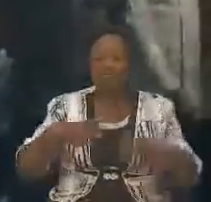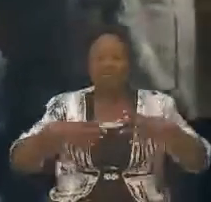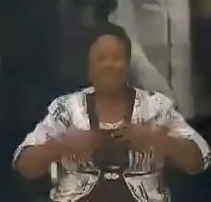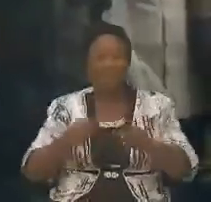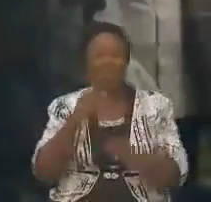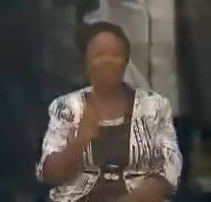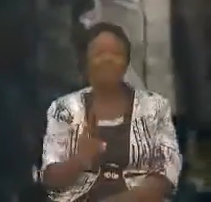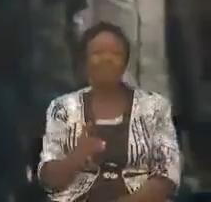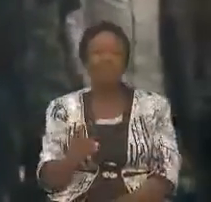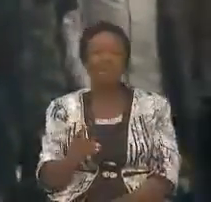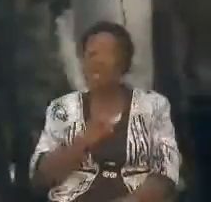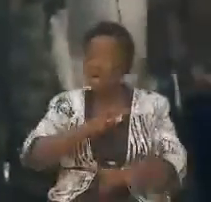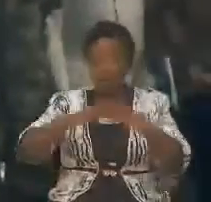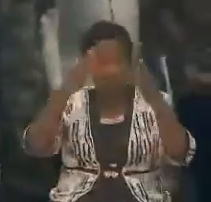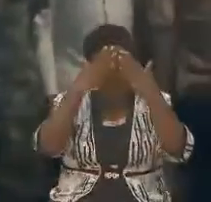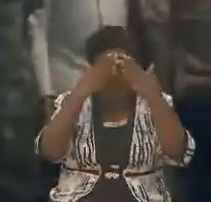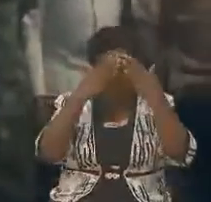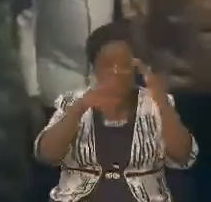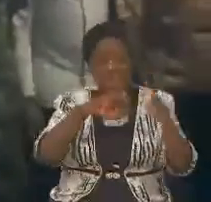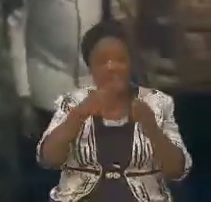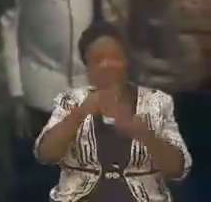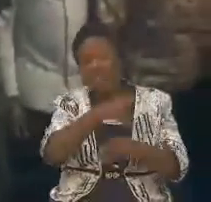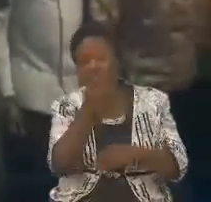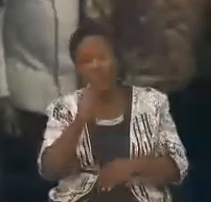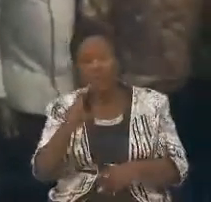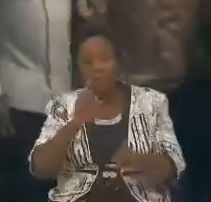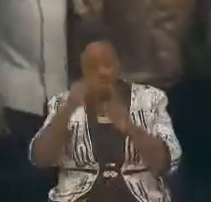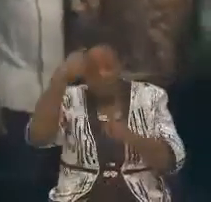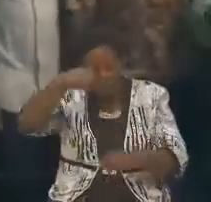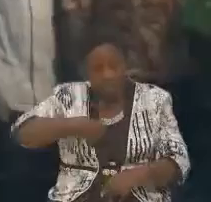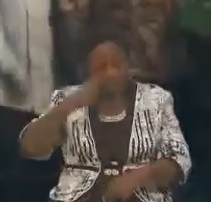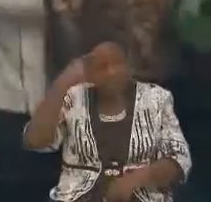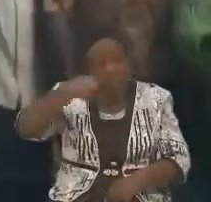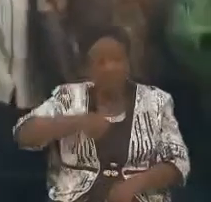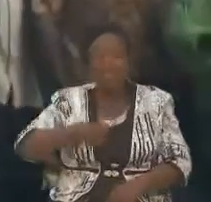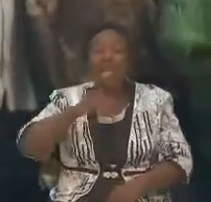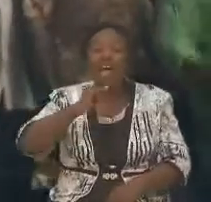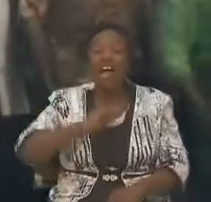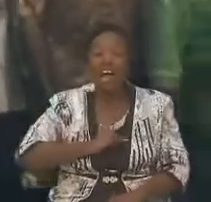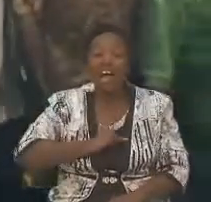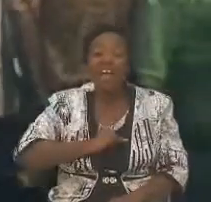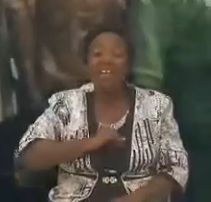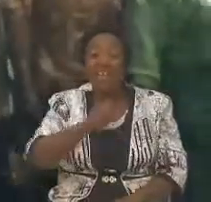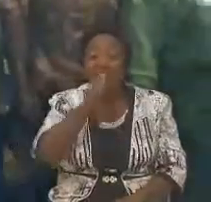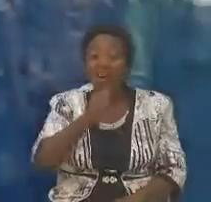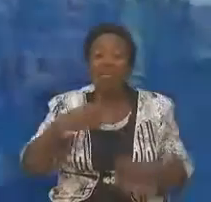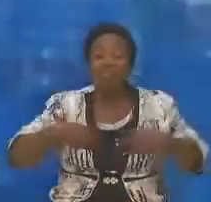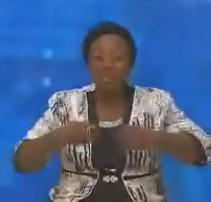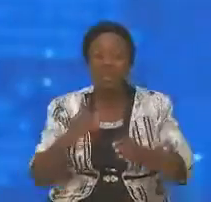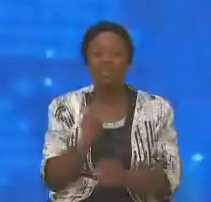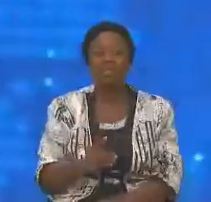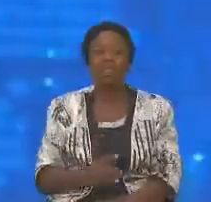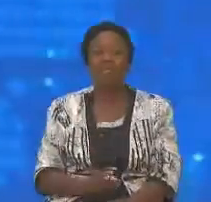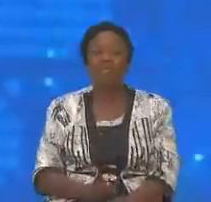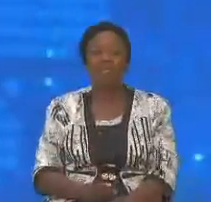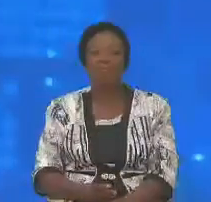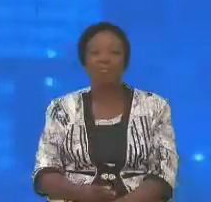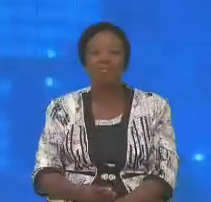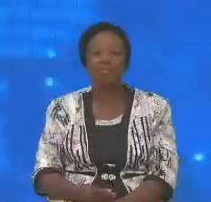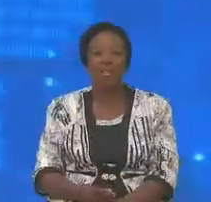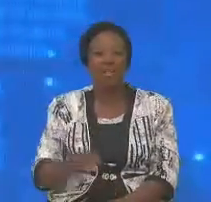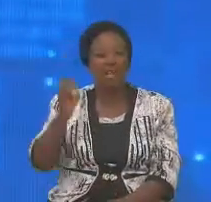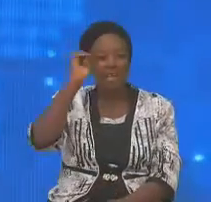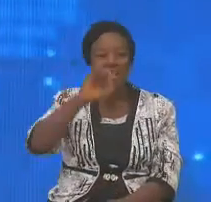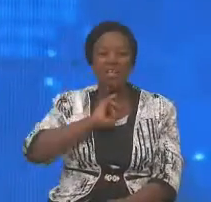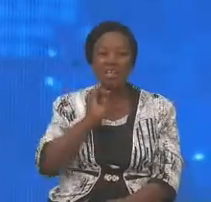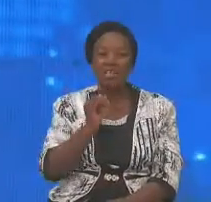the Lord, it will reign in your life in Jesus' name. And where Christ rules in his redemptive